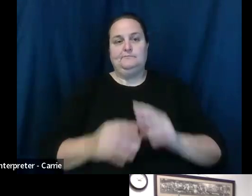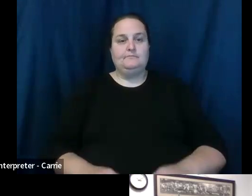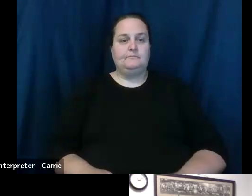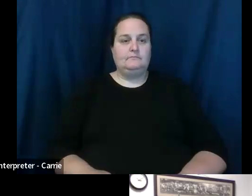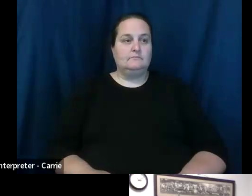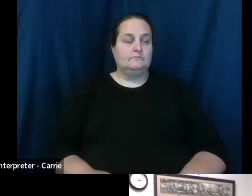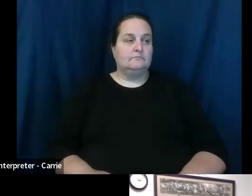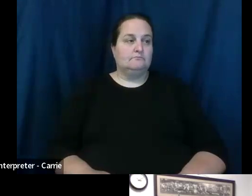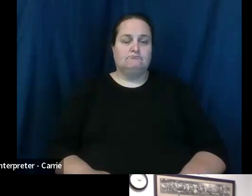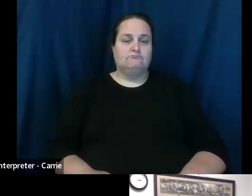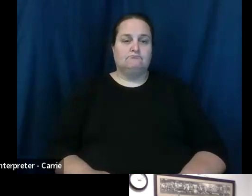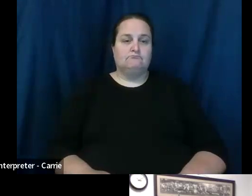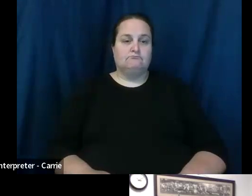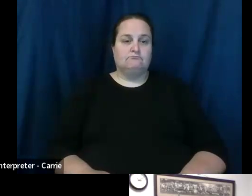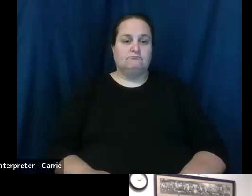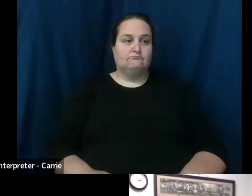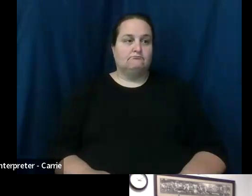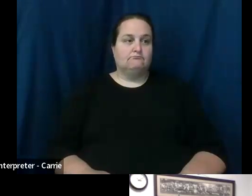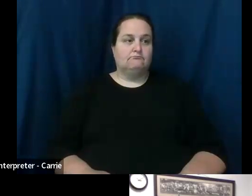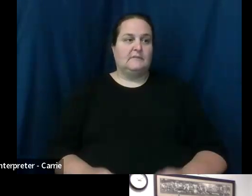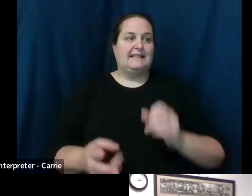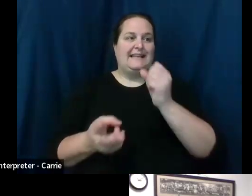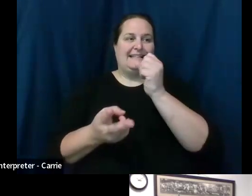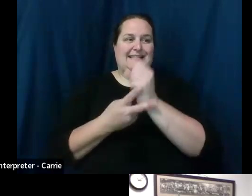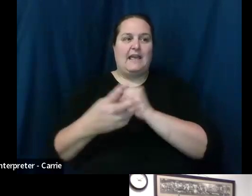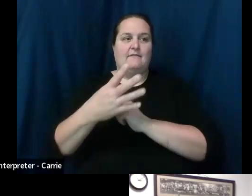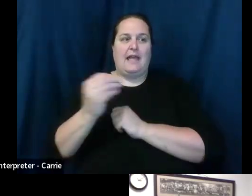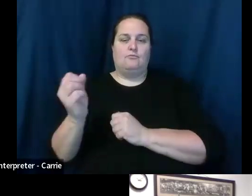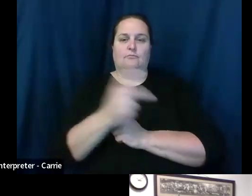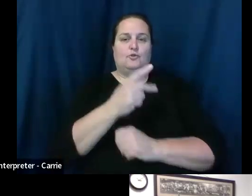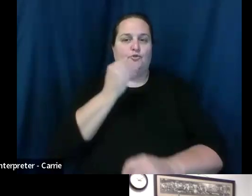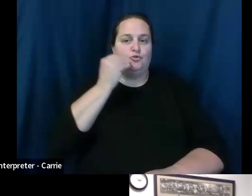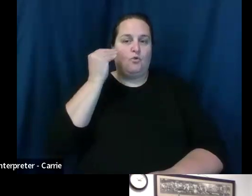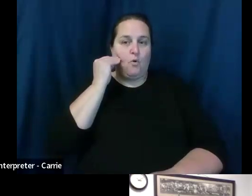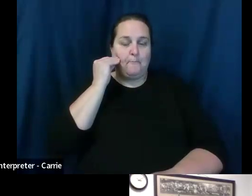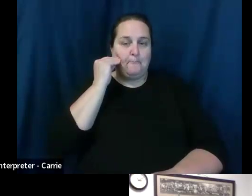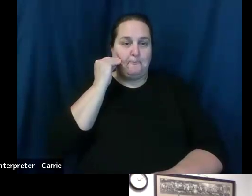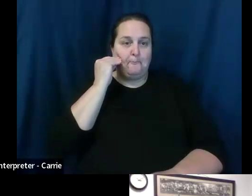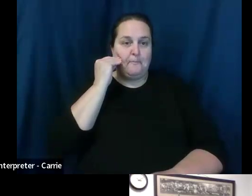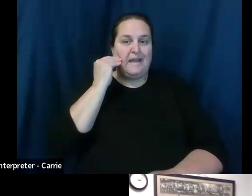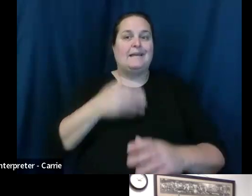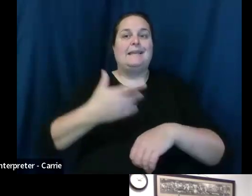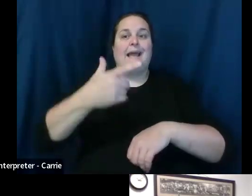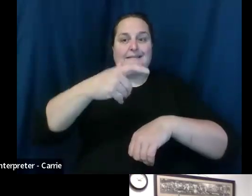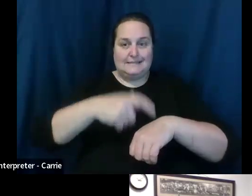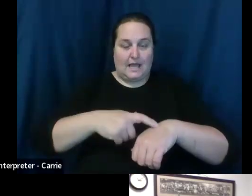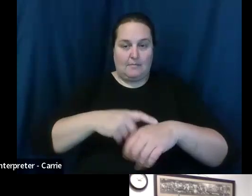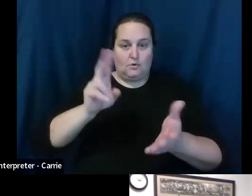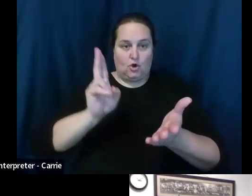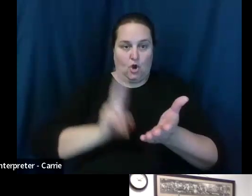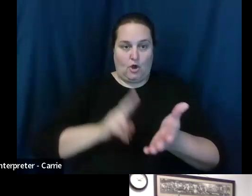you can just change that stuff and hit save and return to home. And